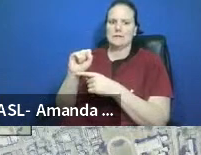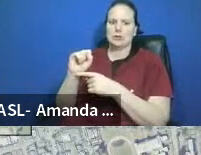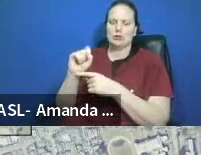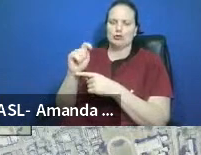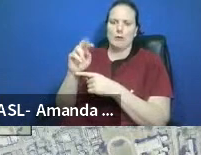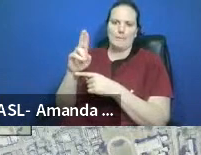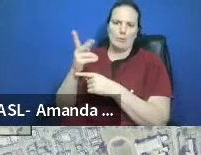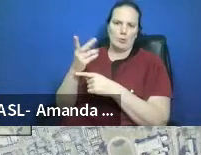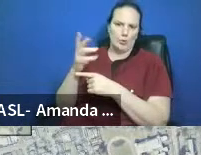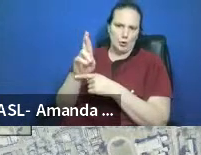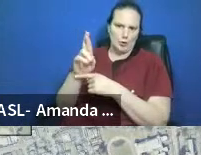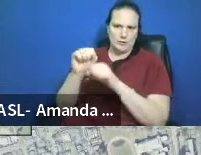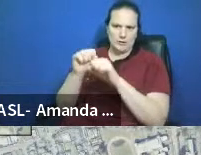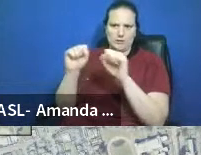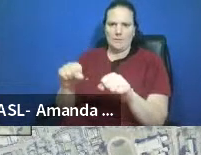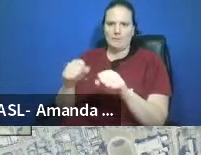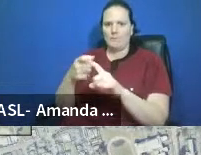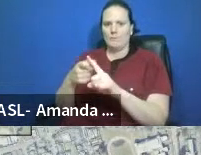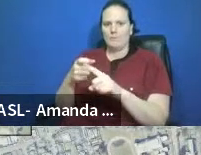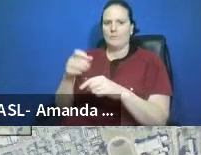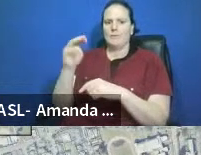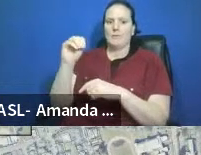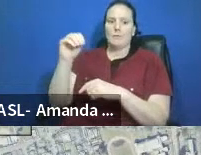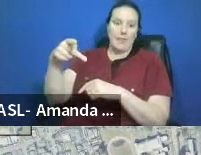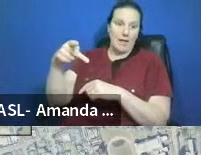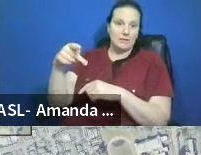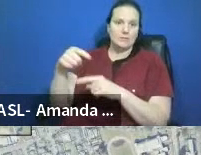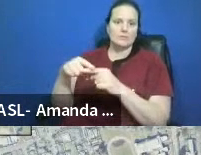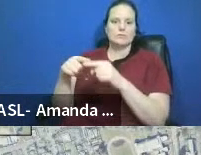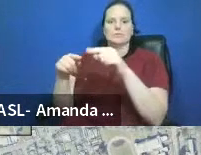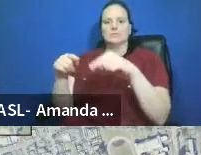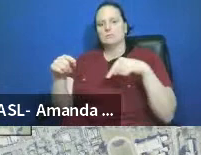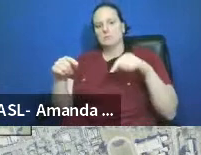and Mill Plain Boulevard interchange in both directions.